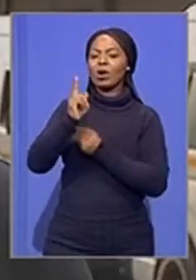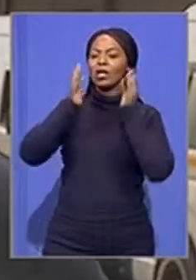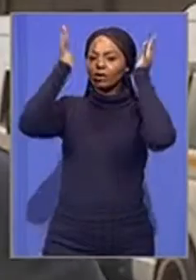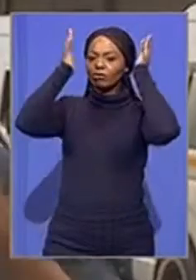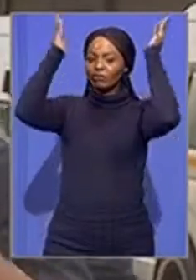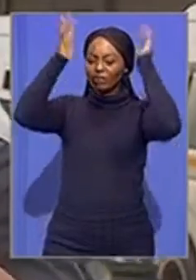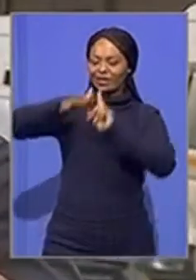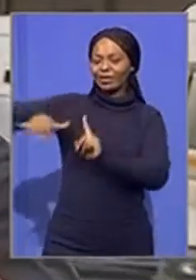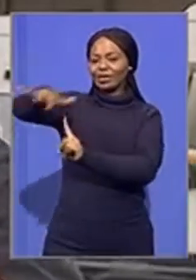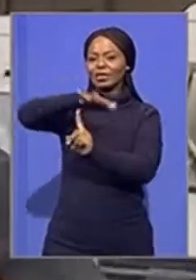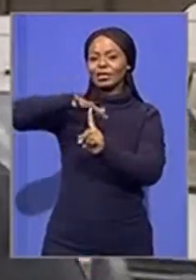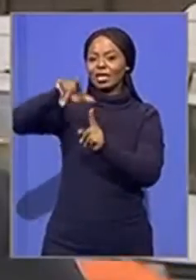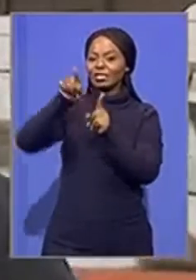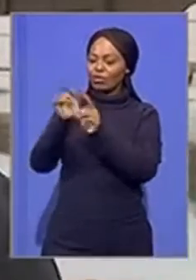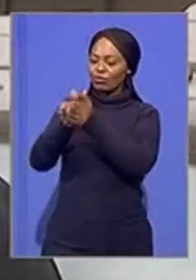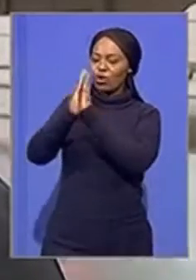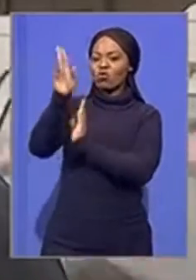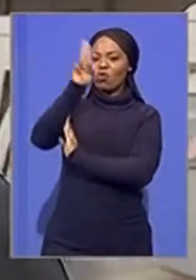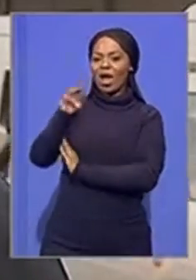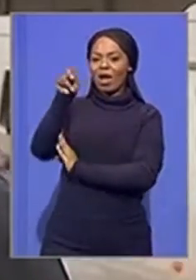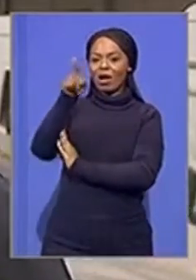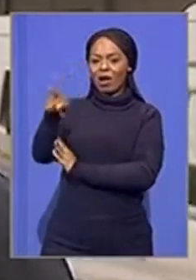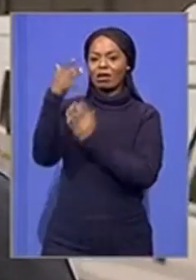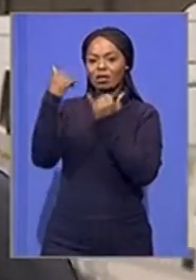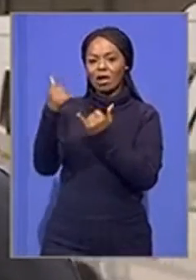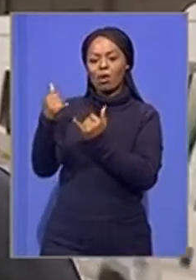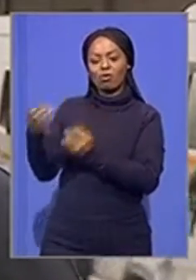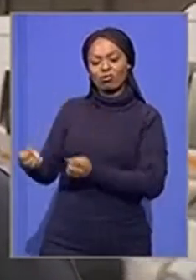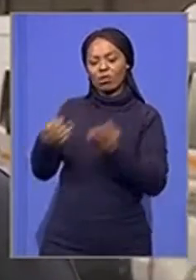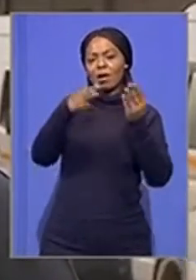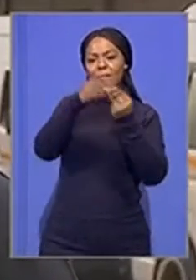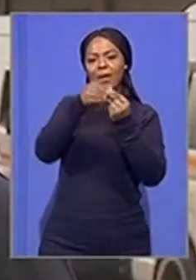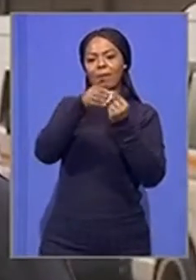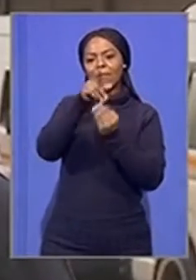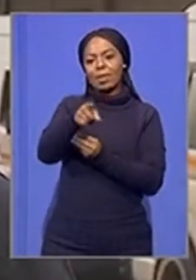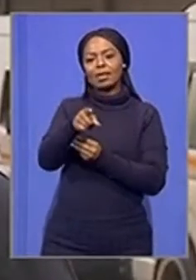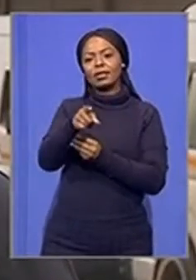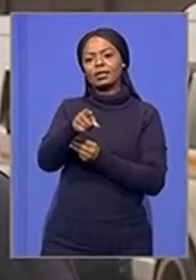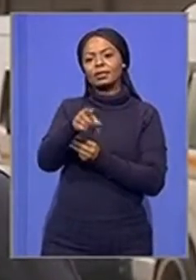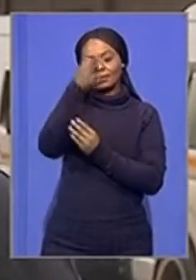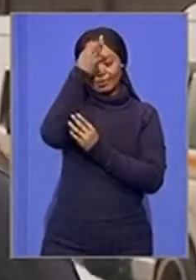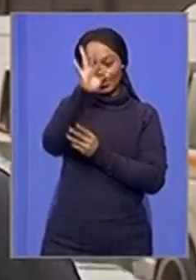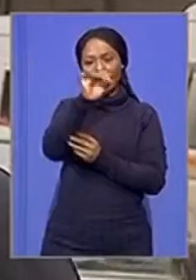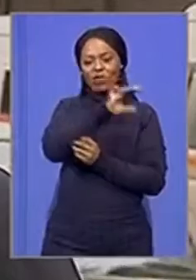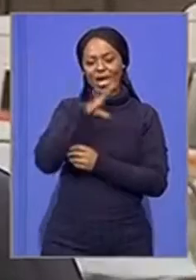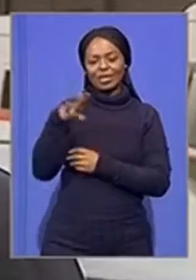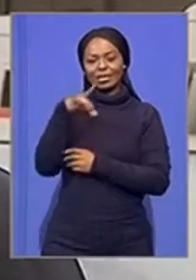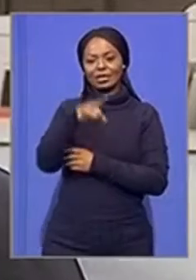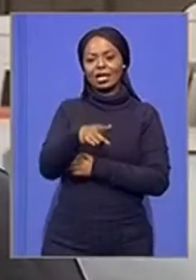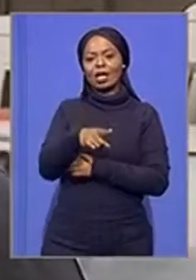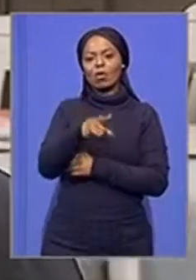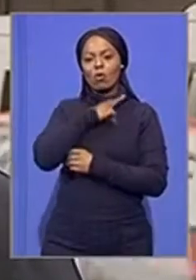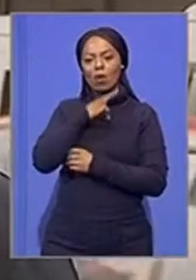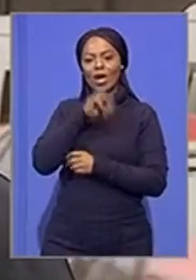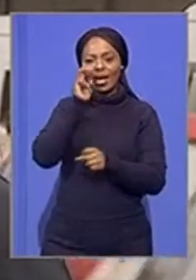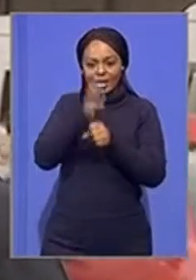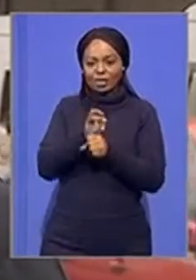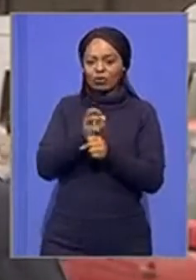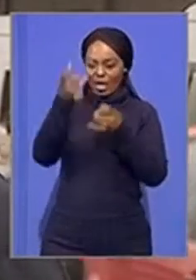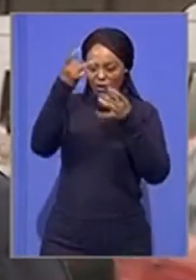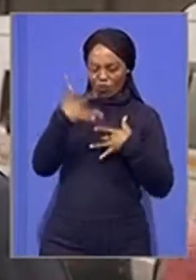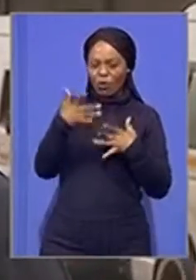also asking the UN to issue member states, observer states of the council with the notice of what is currently